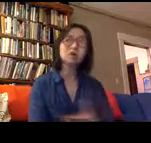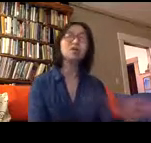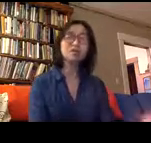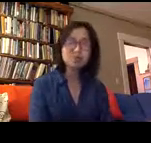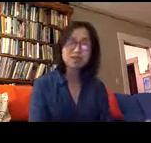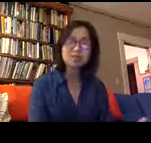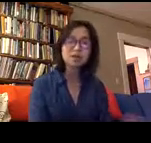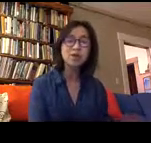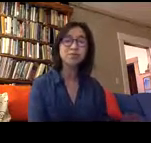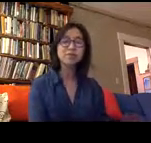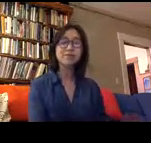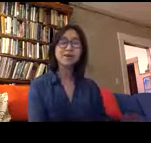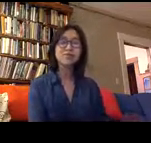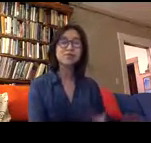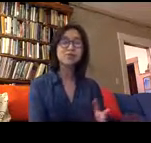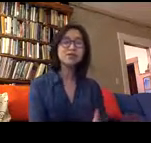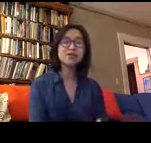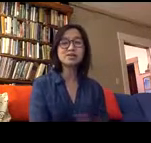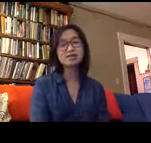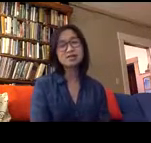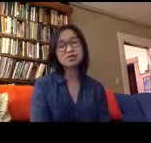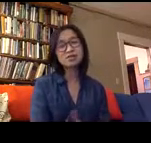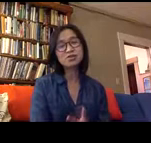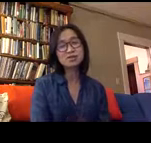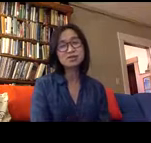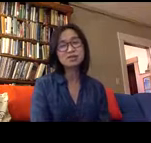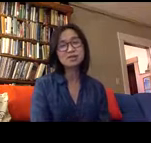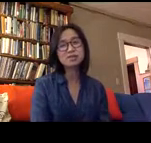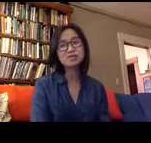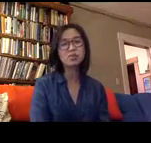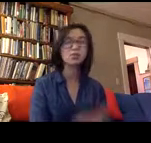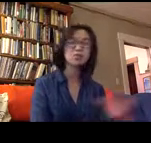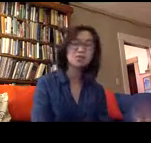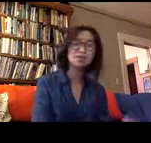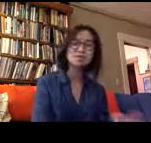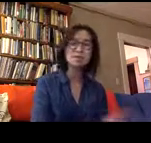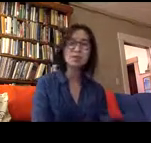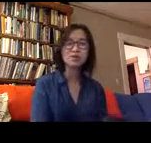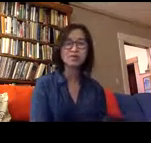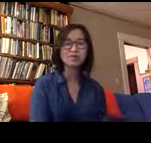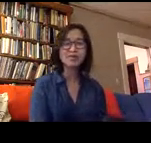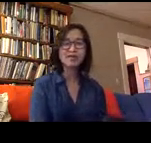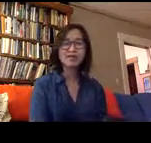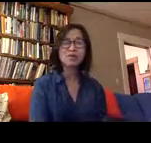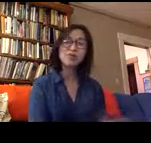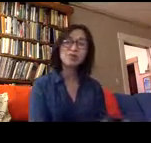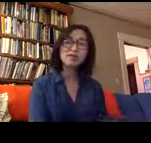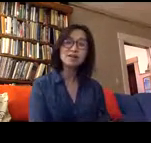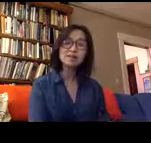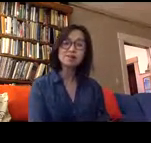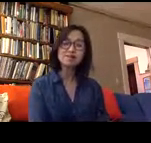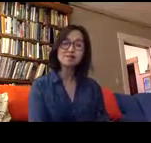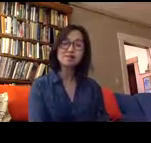the earth is my home. I don't see that United States my home or China is my home. But